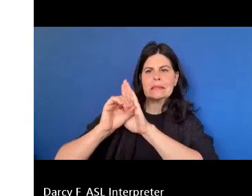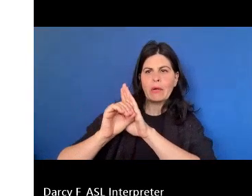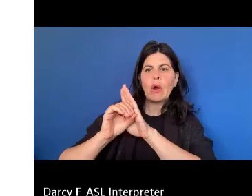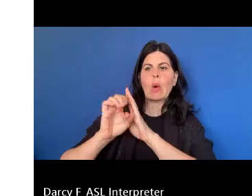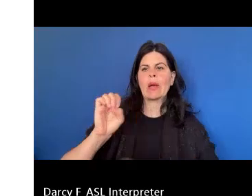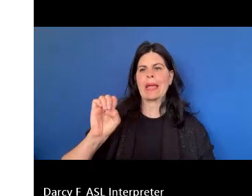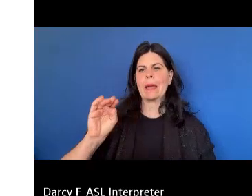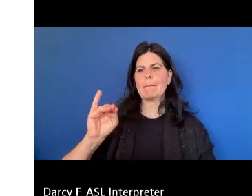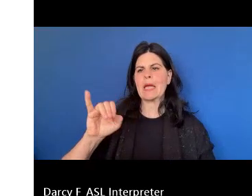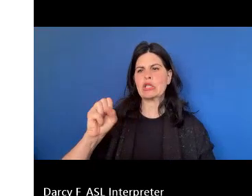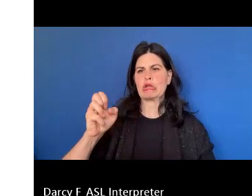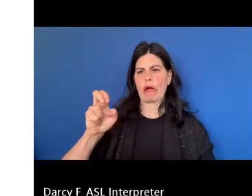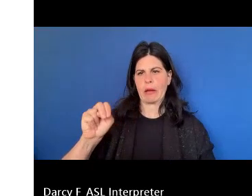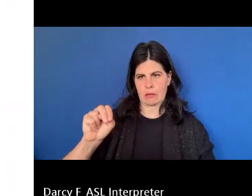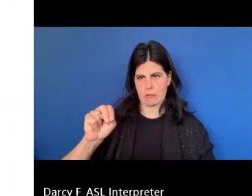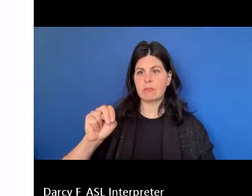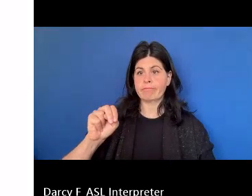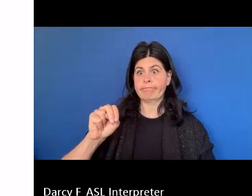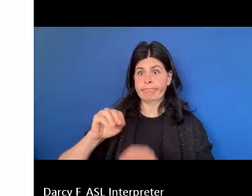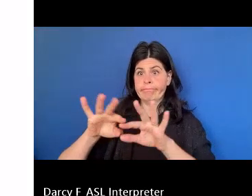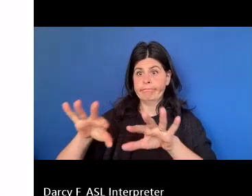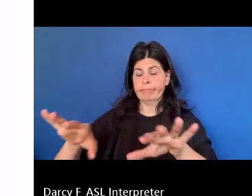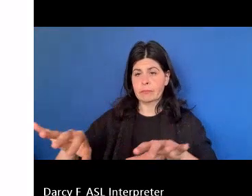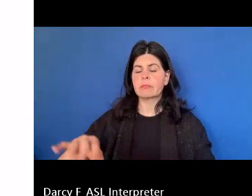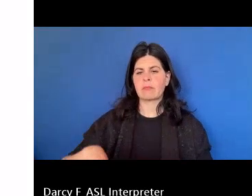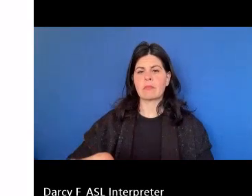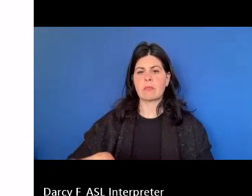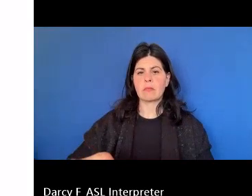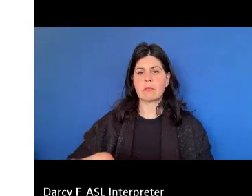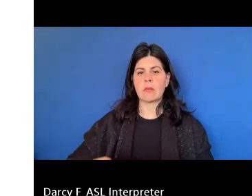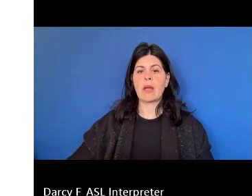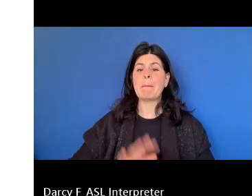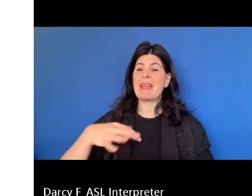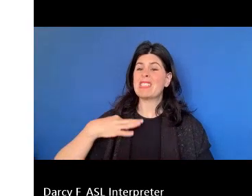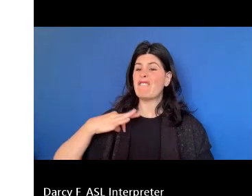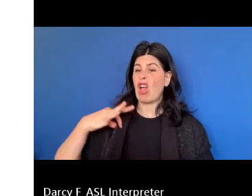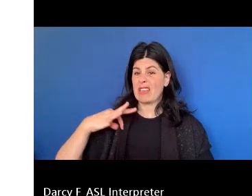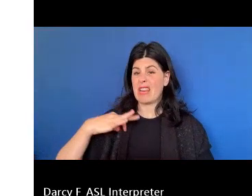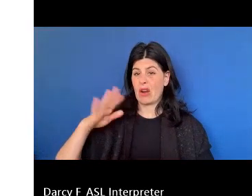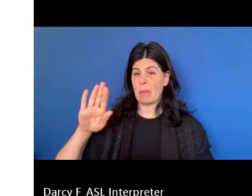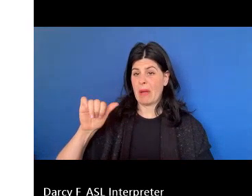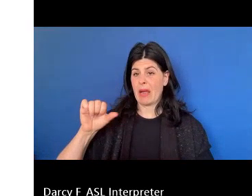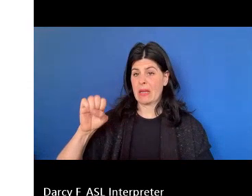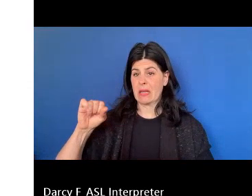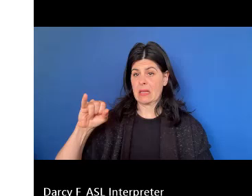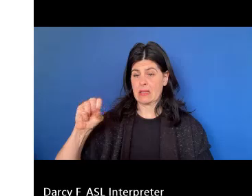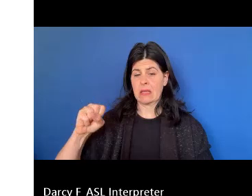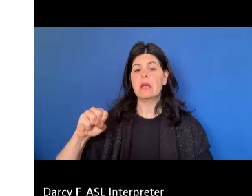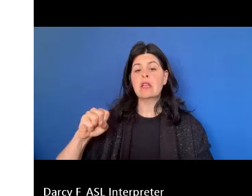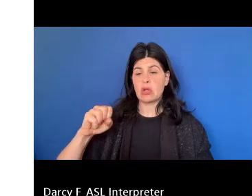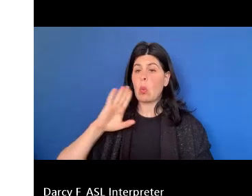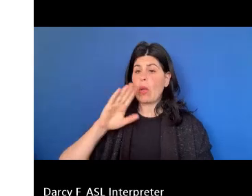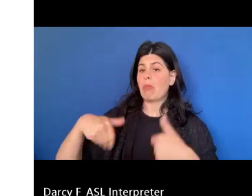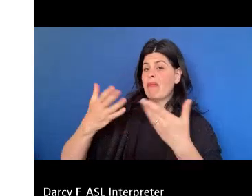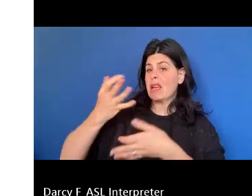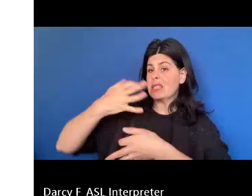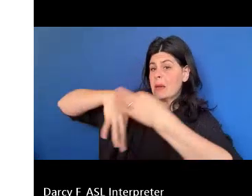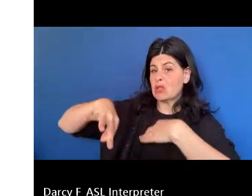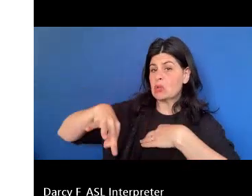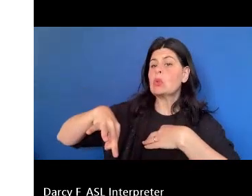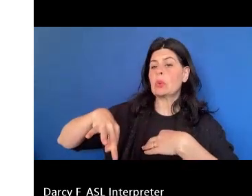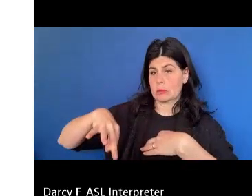basis. These zero emission alternatives would provide impacted customers with a substitute energy service, such